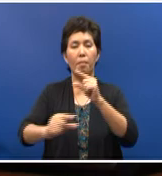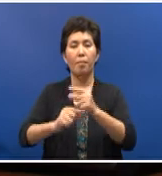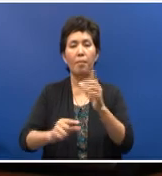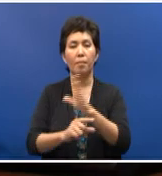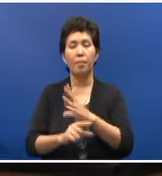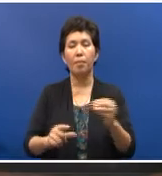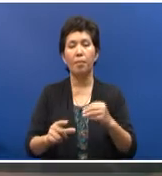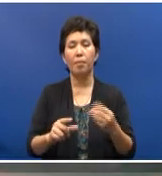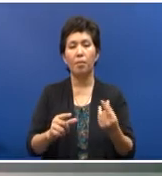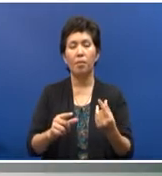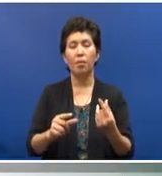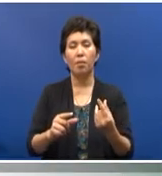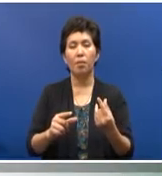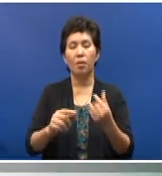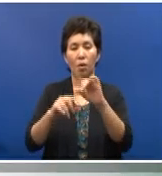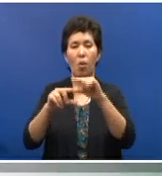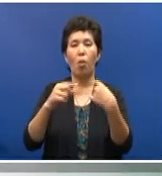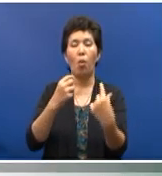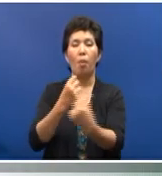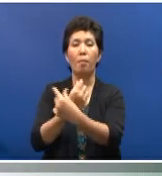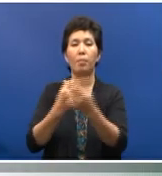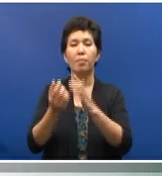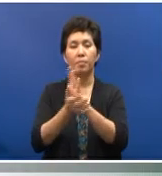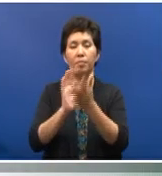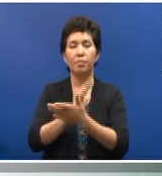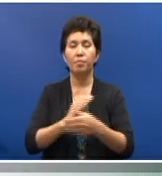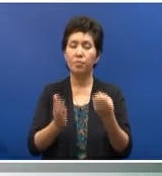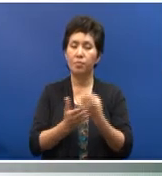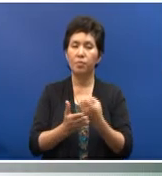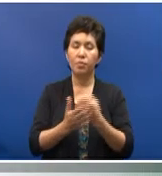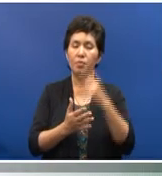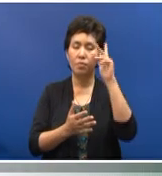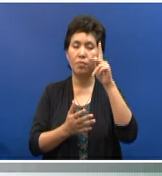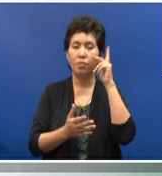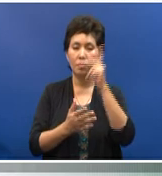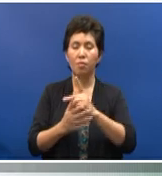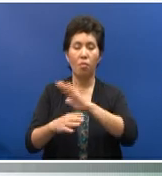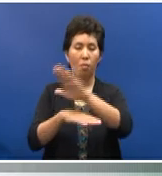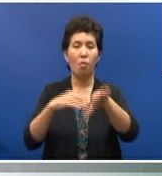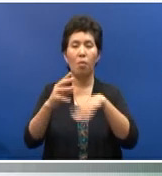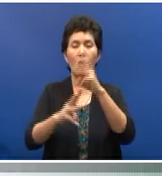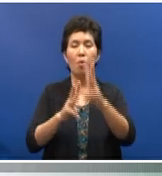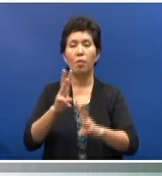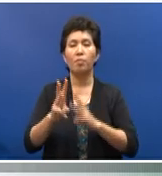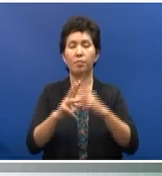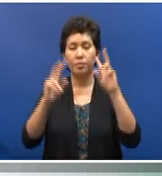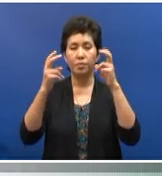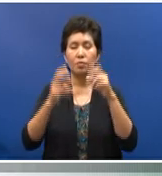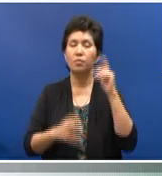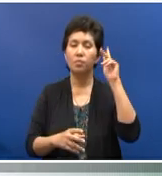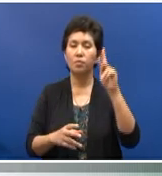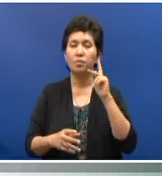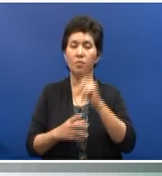and we have to understand that with the integrations of economic and political systems all over the world, issues of